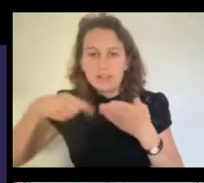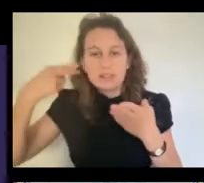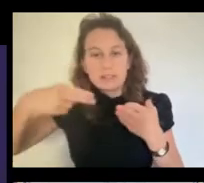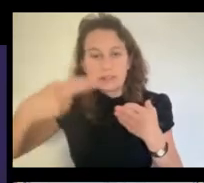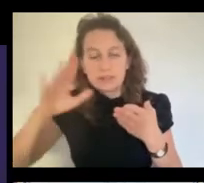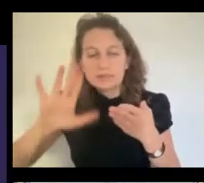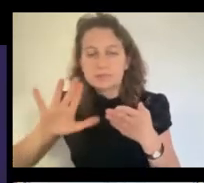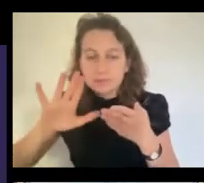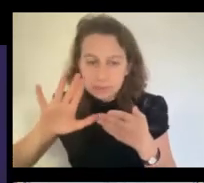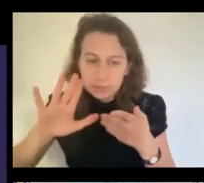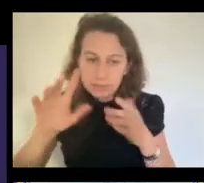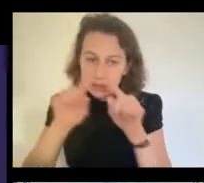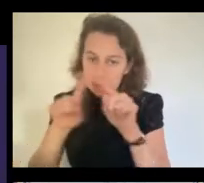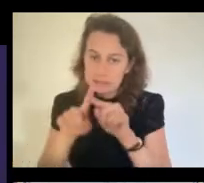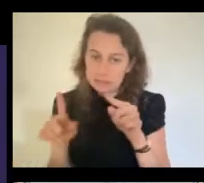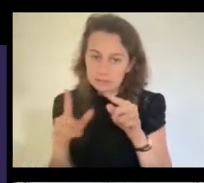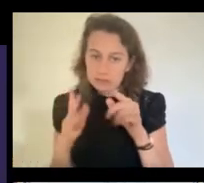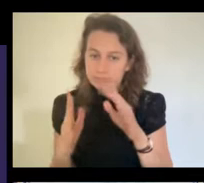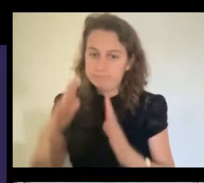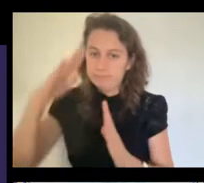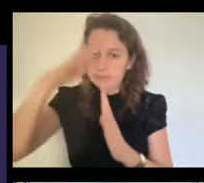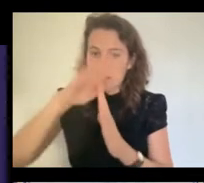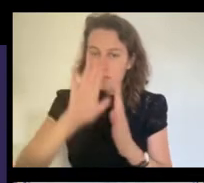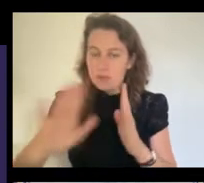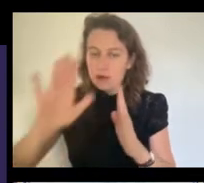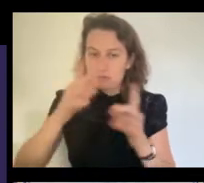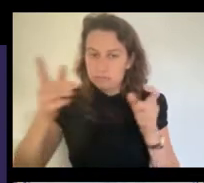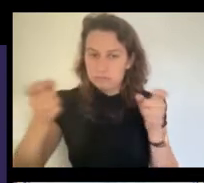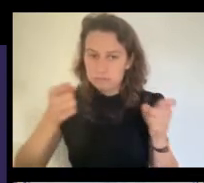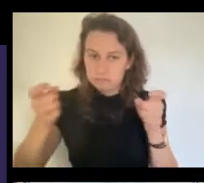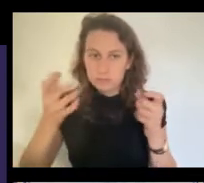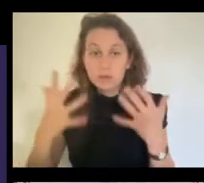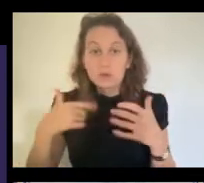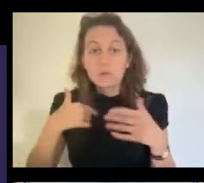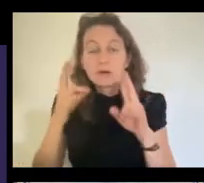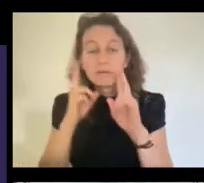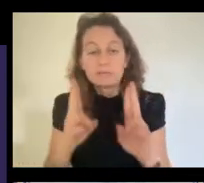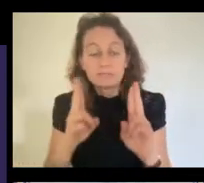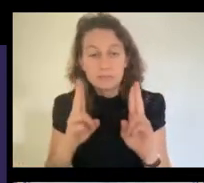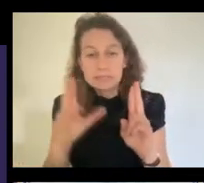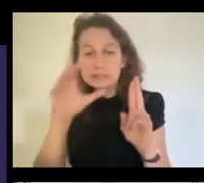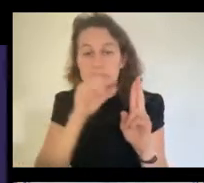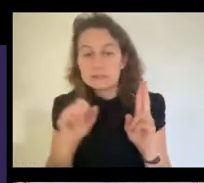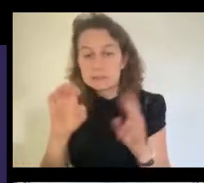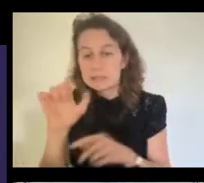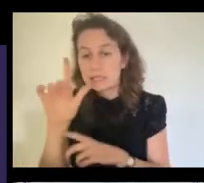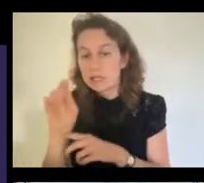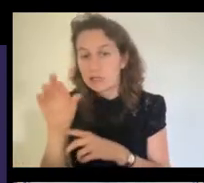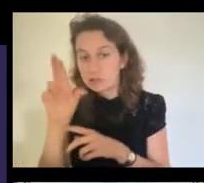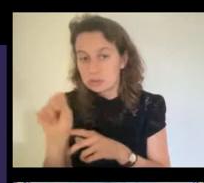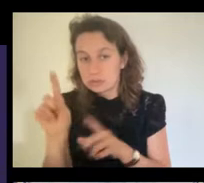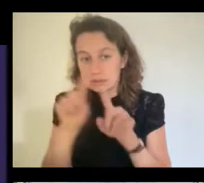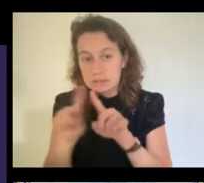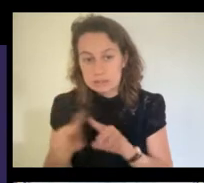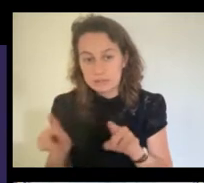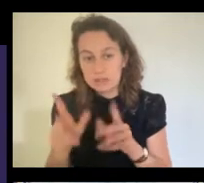of tribal sovereignty within these nations. Through this acknowledgement, we honor the elders and their descendants of these indigenous